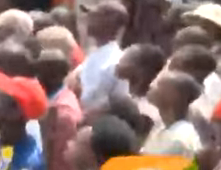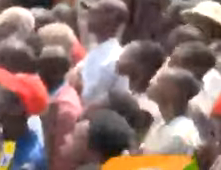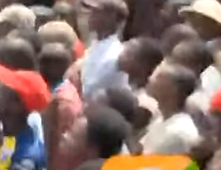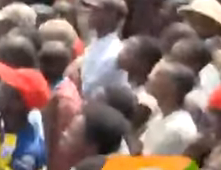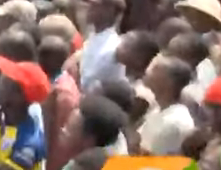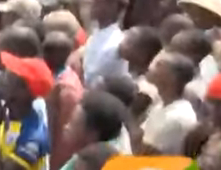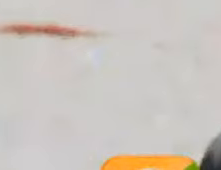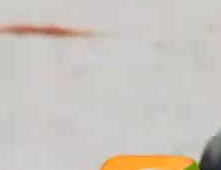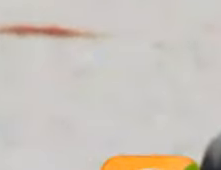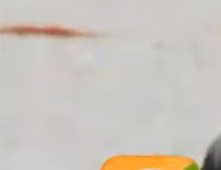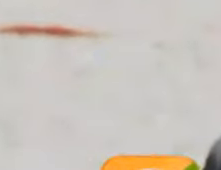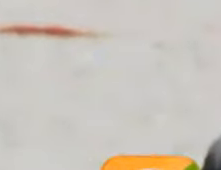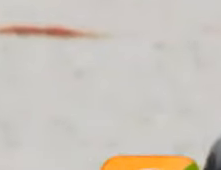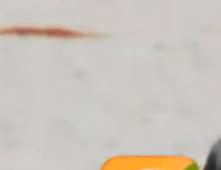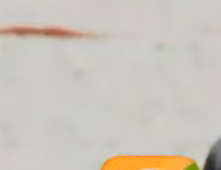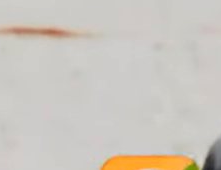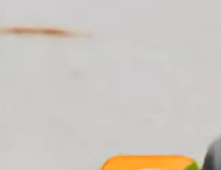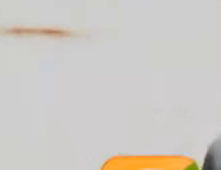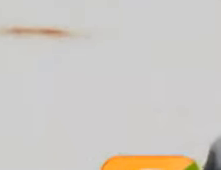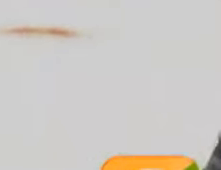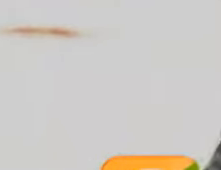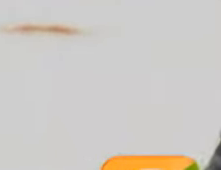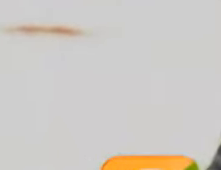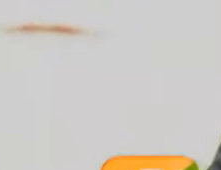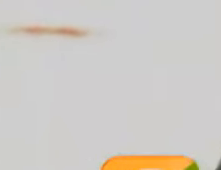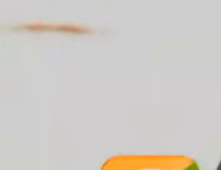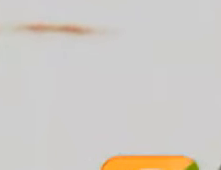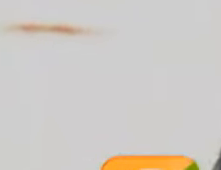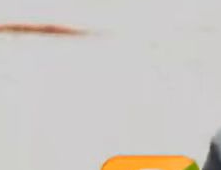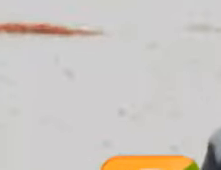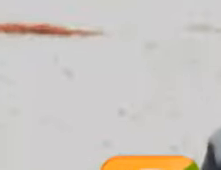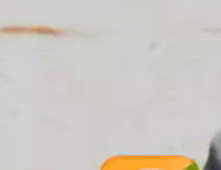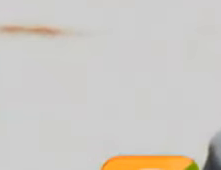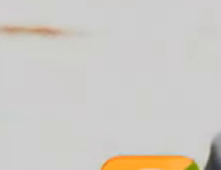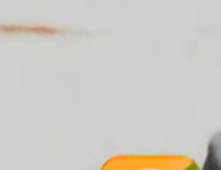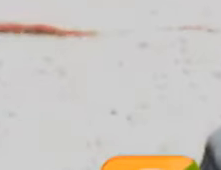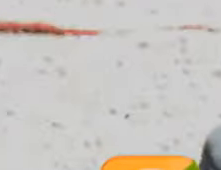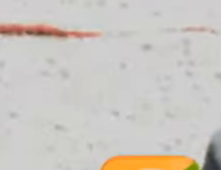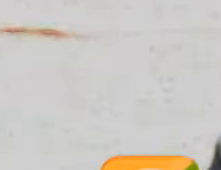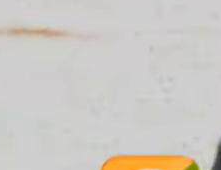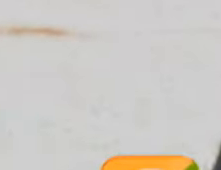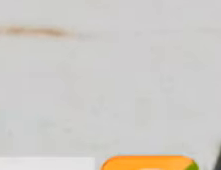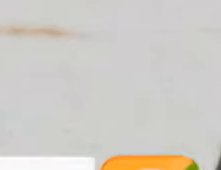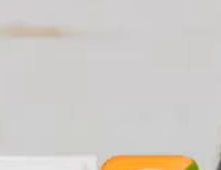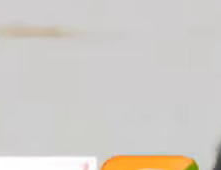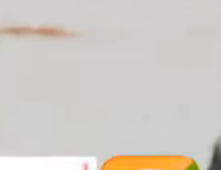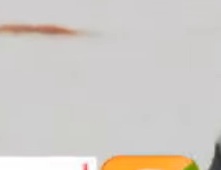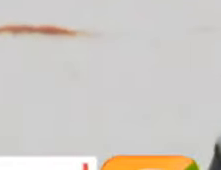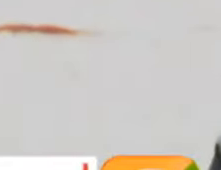Kenya, Section 25 of the Constitution of Kenya,